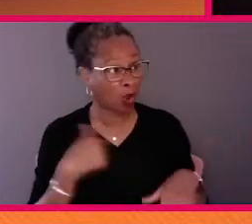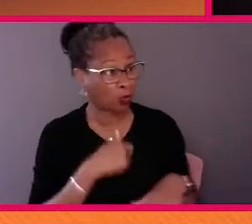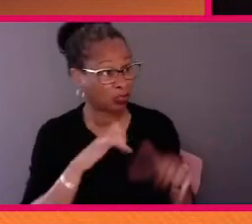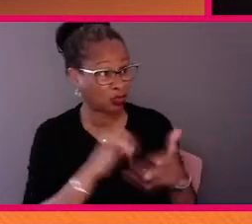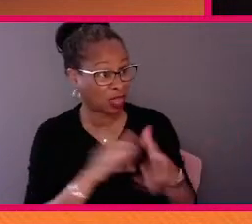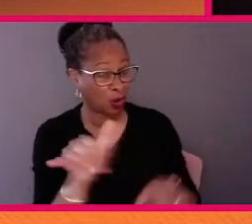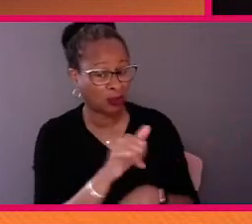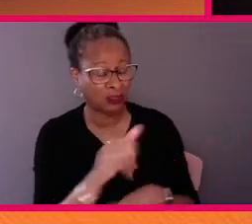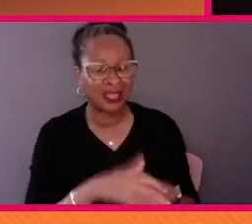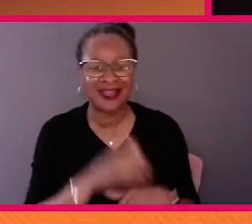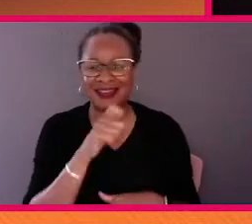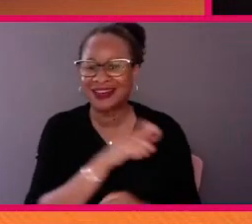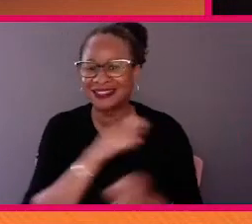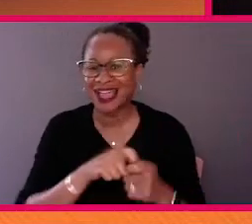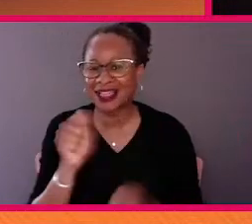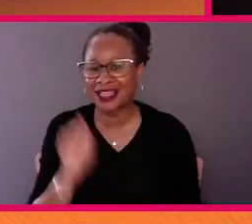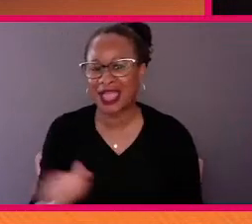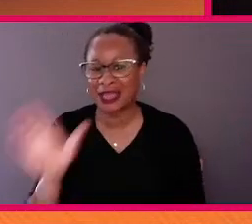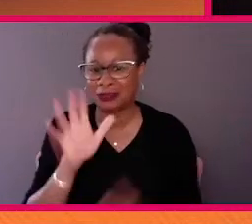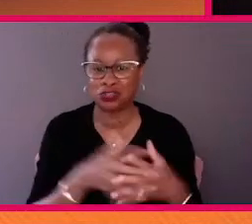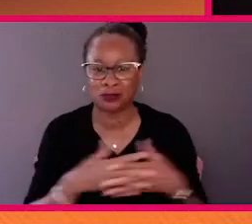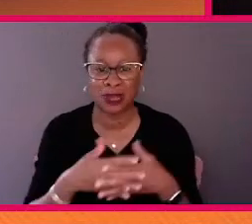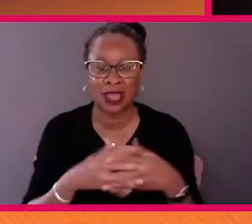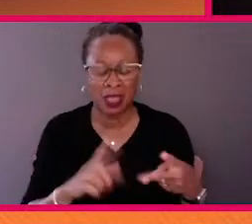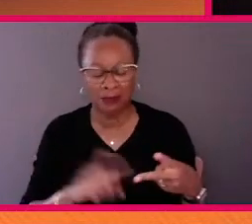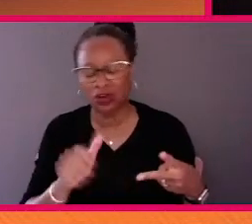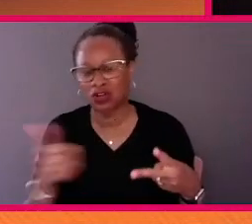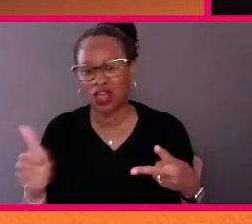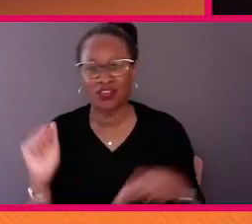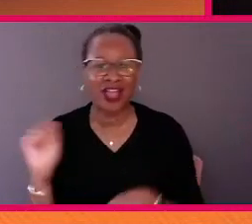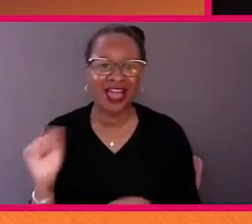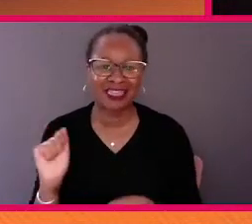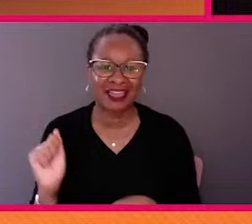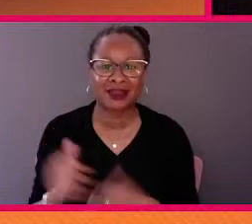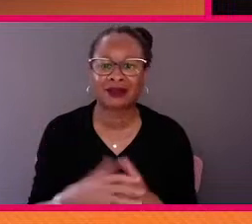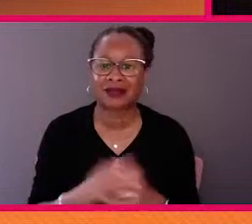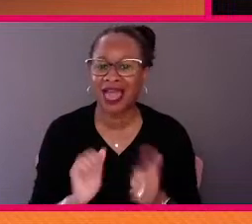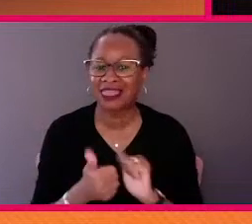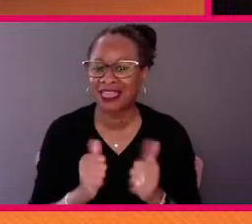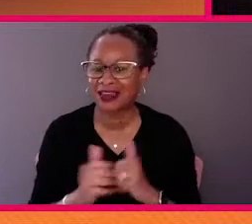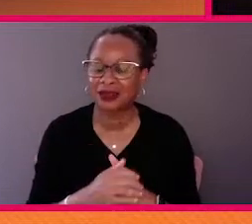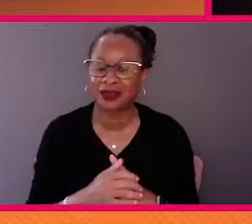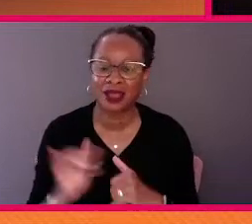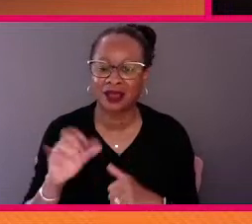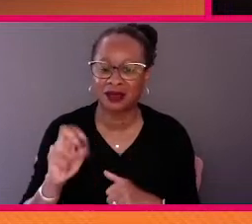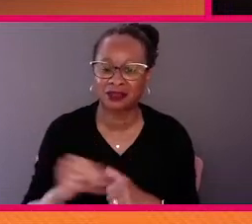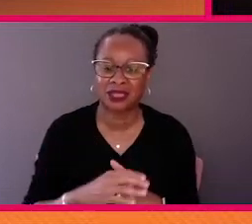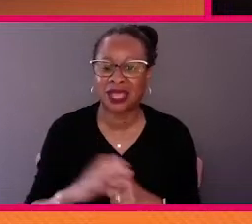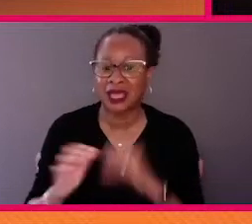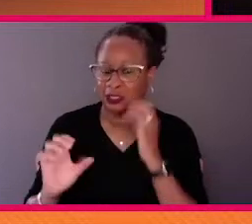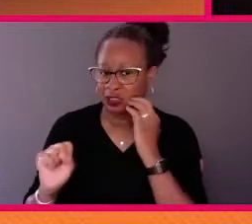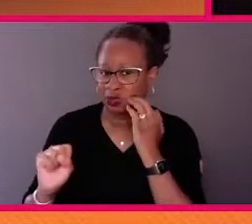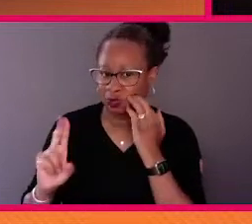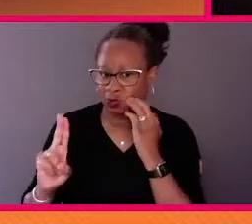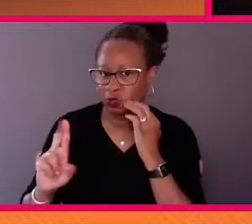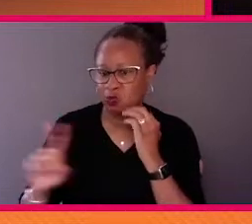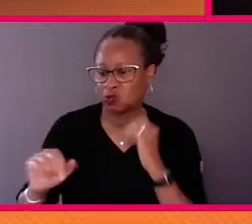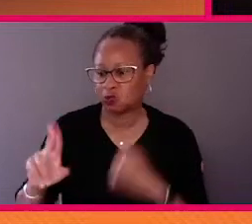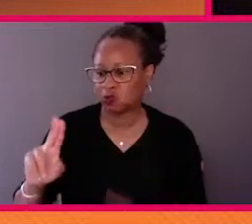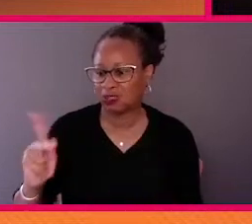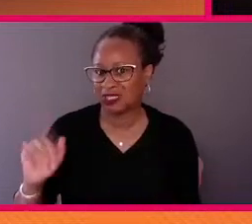Asian American, but then another sort of athletic idol for me as a young kid was Ichiro Suzuki. And when he came over from Japan into the